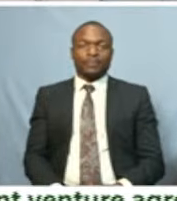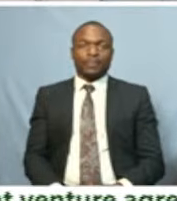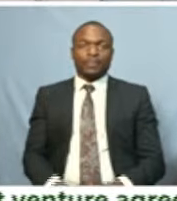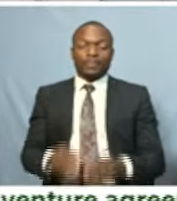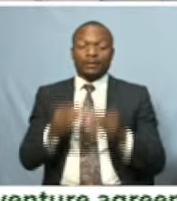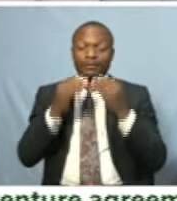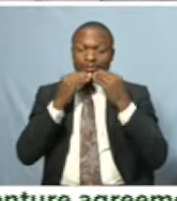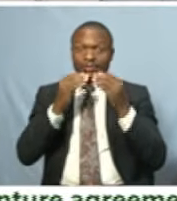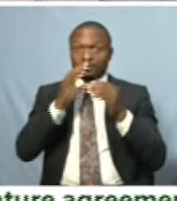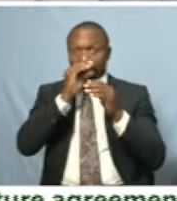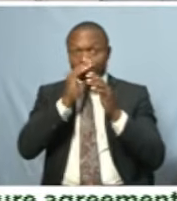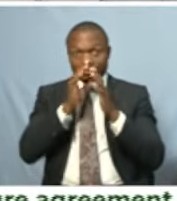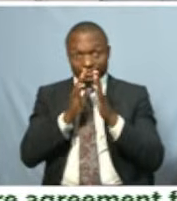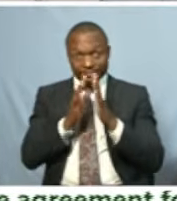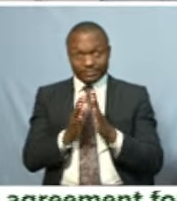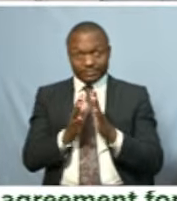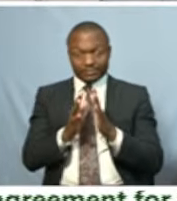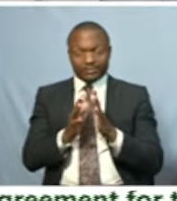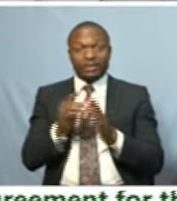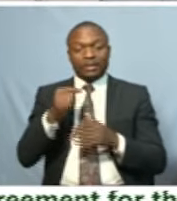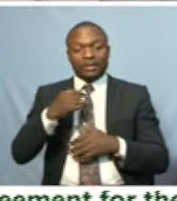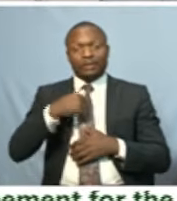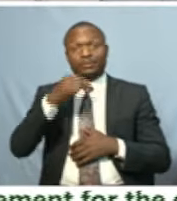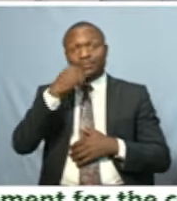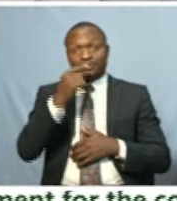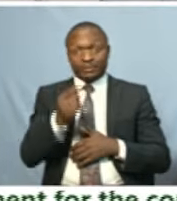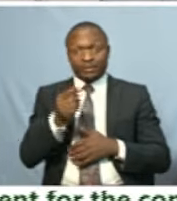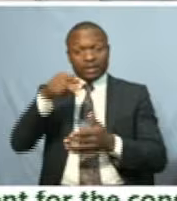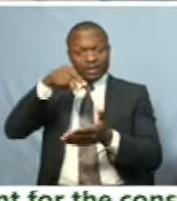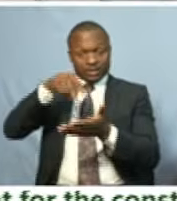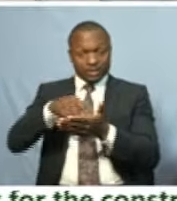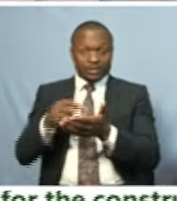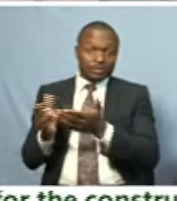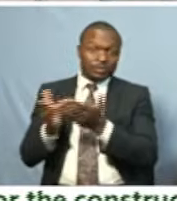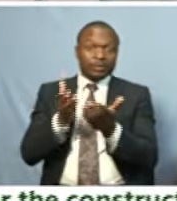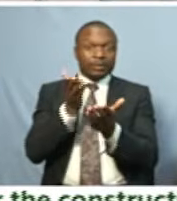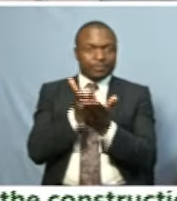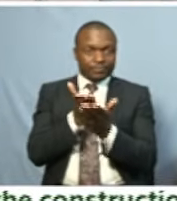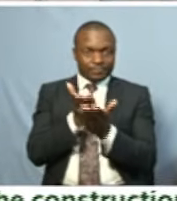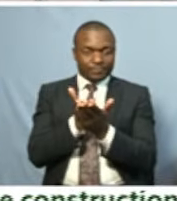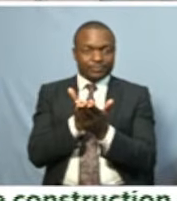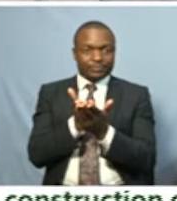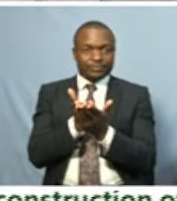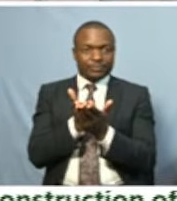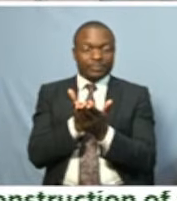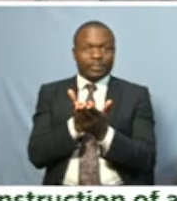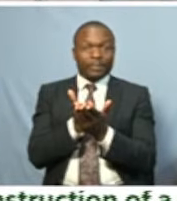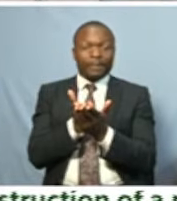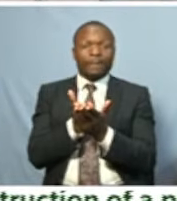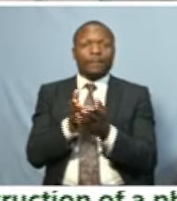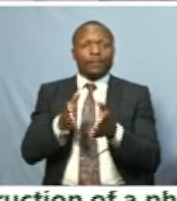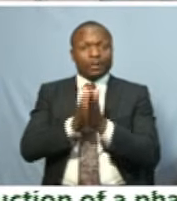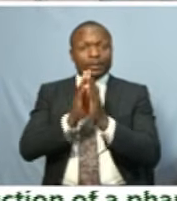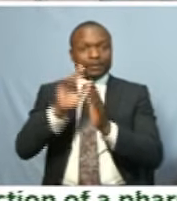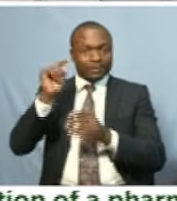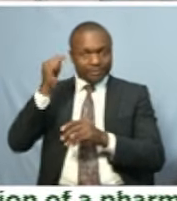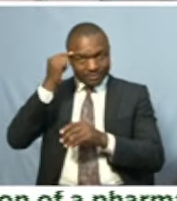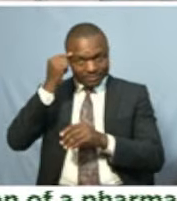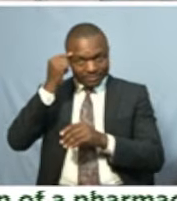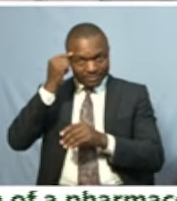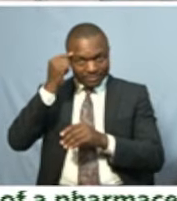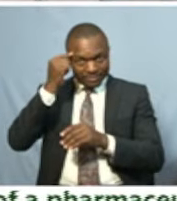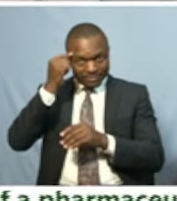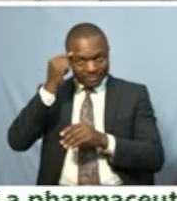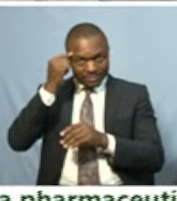Madam Speaker. I was saying I rise to move a motion in which motion I'm asking government